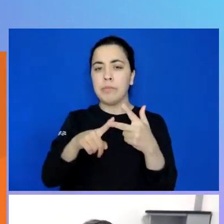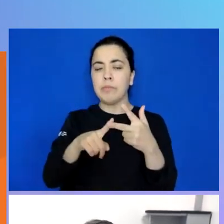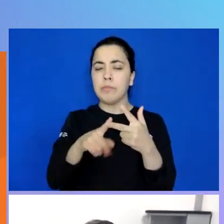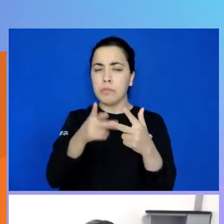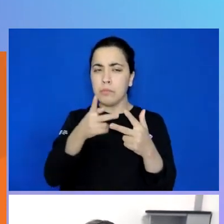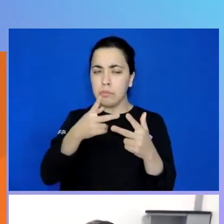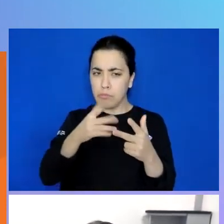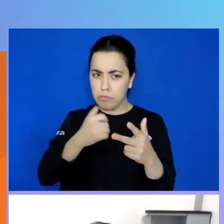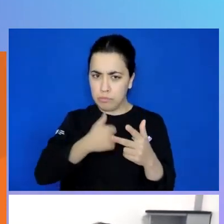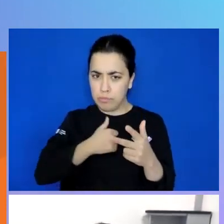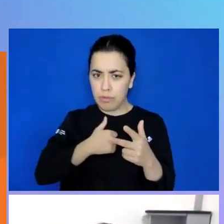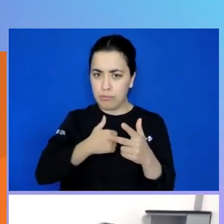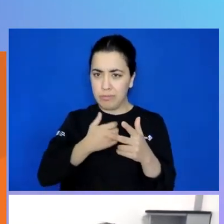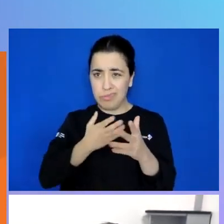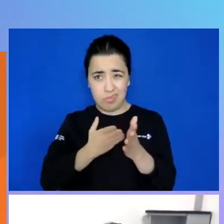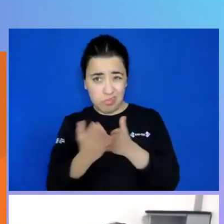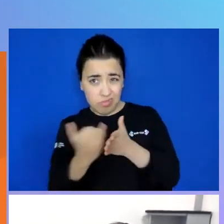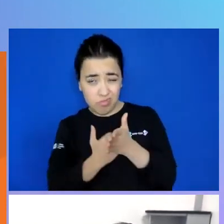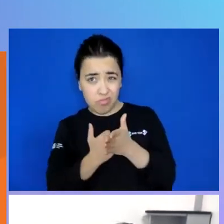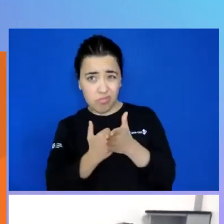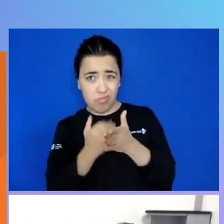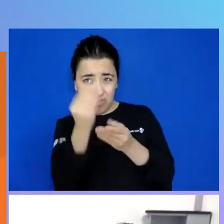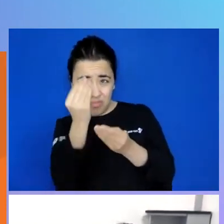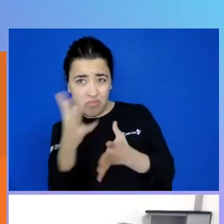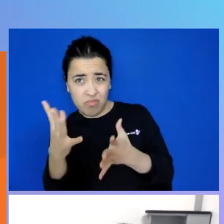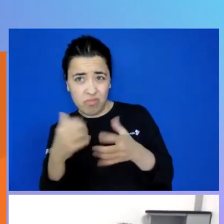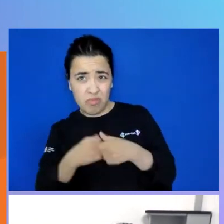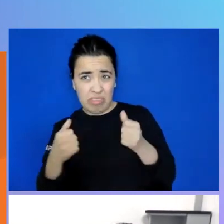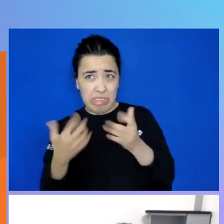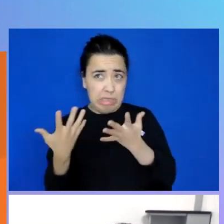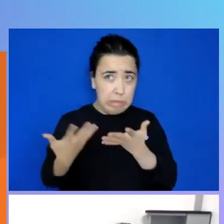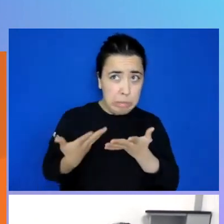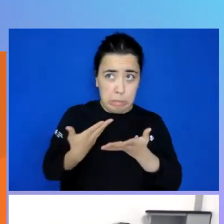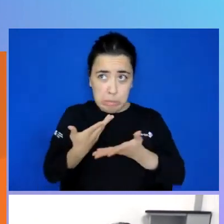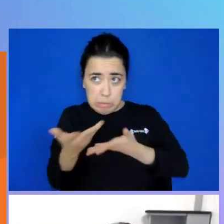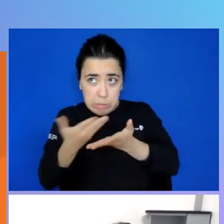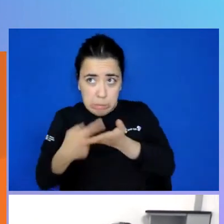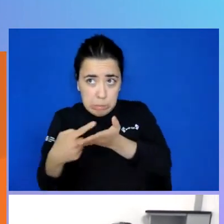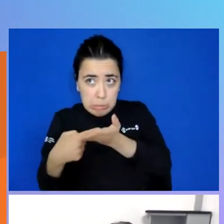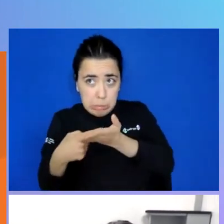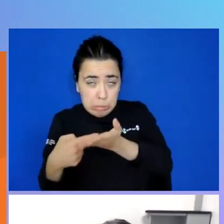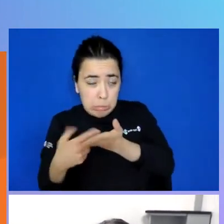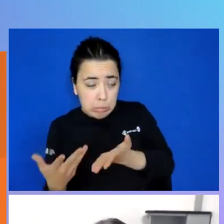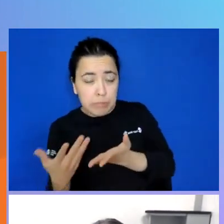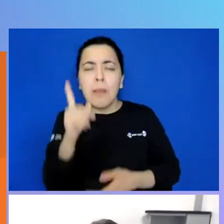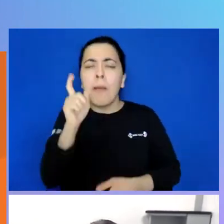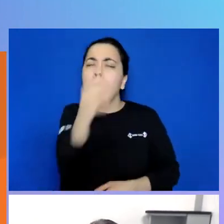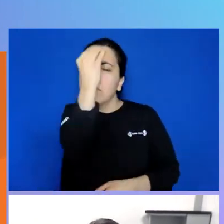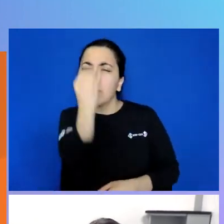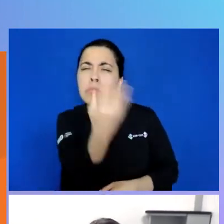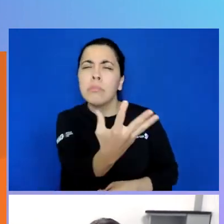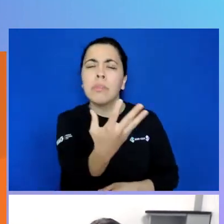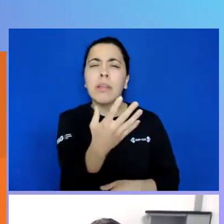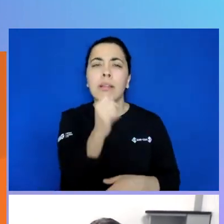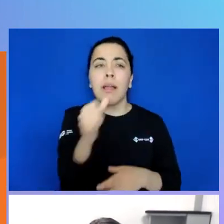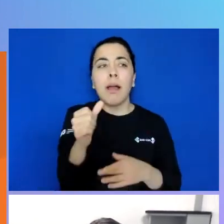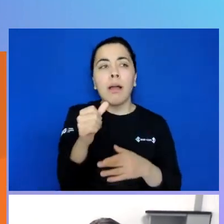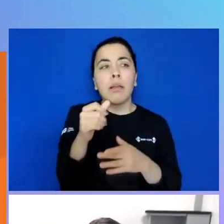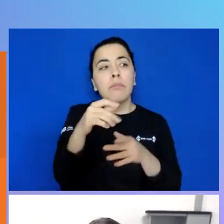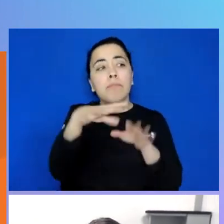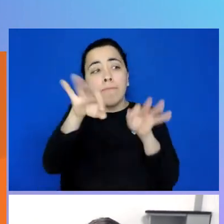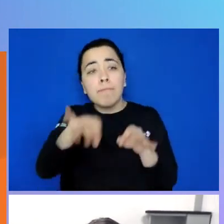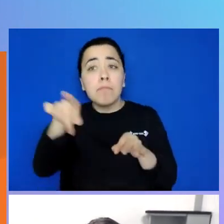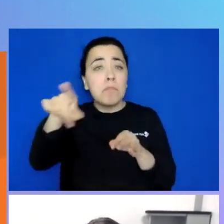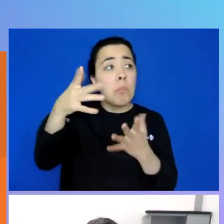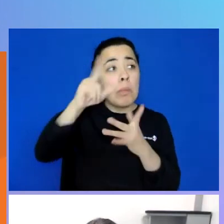and vulnerability. So we need to tell people not just what's coming up, we need